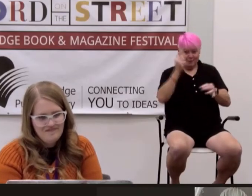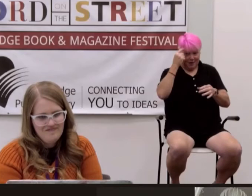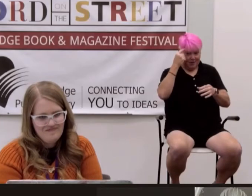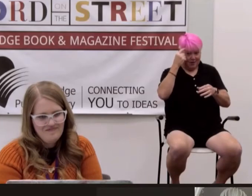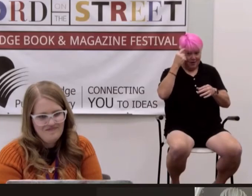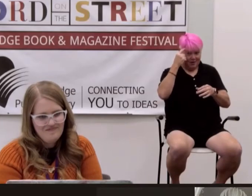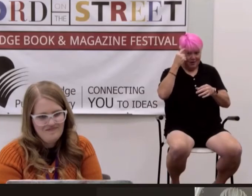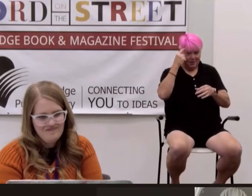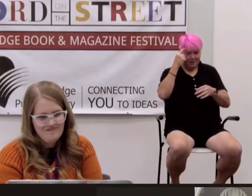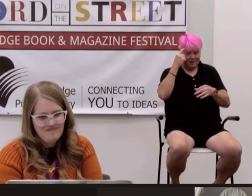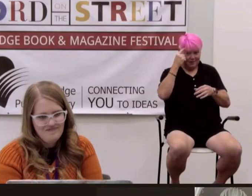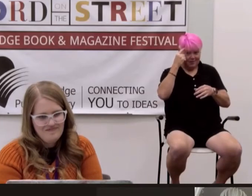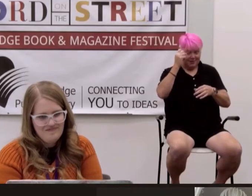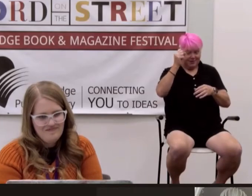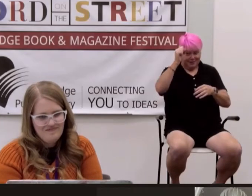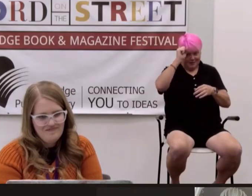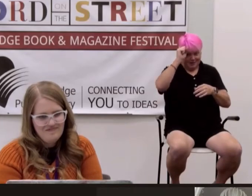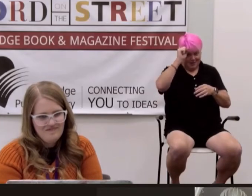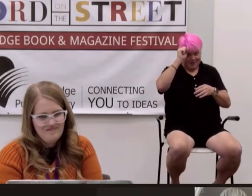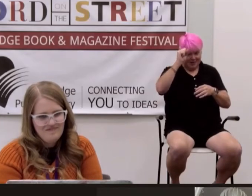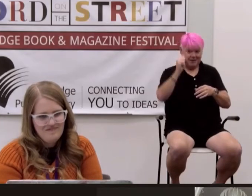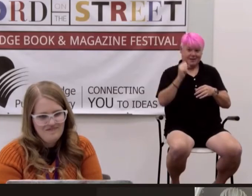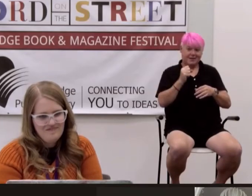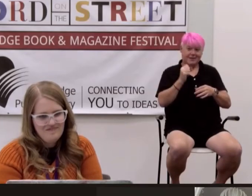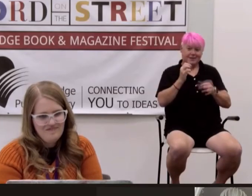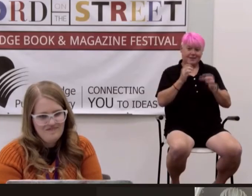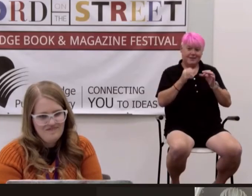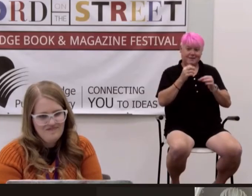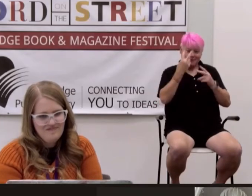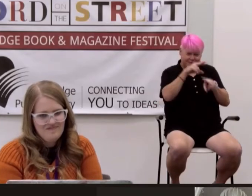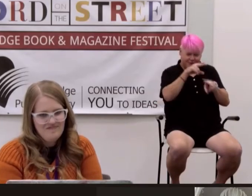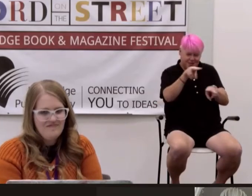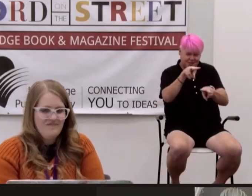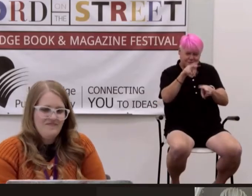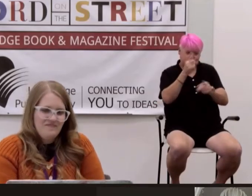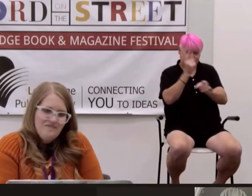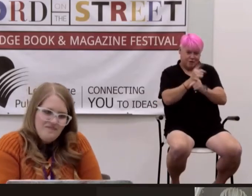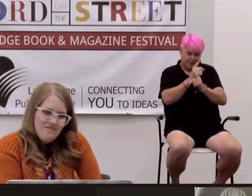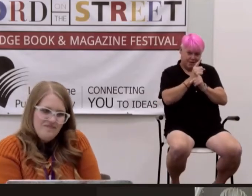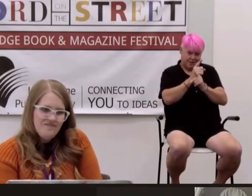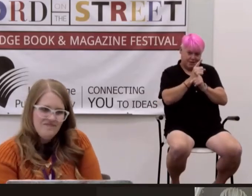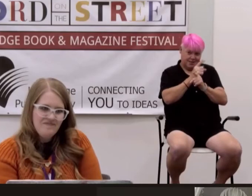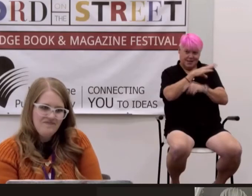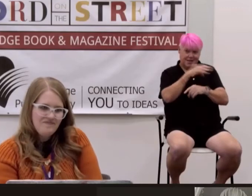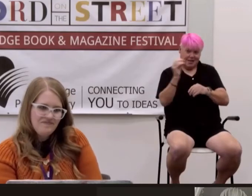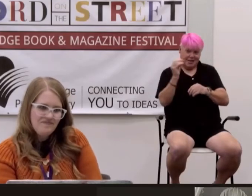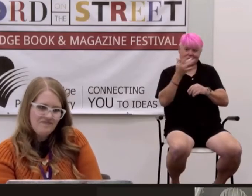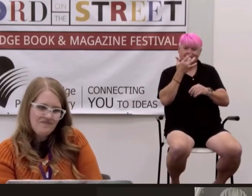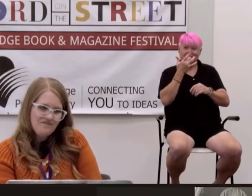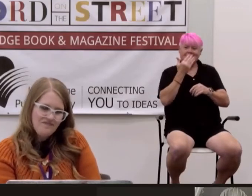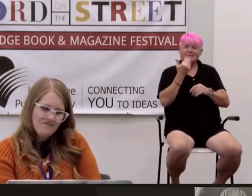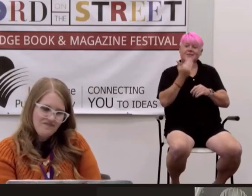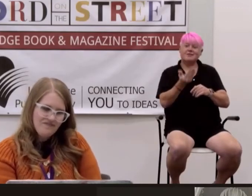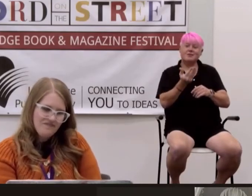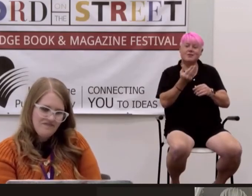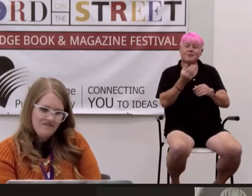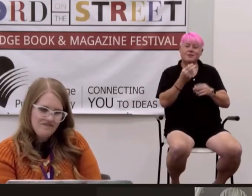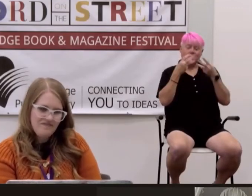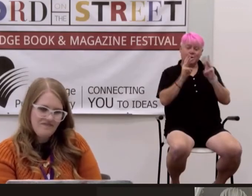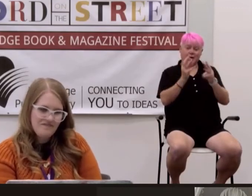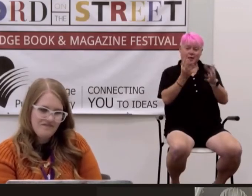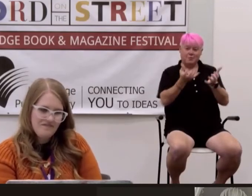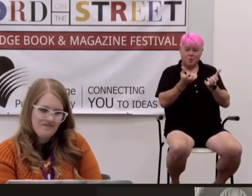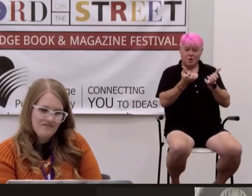what, Shane, if his vision was executed properly and it tasted the way he wanted it to taste and